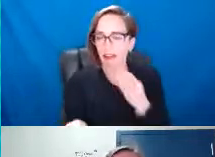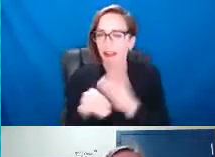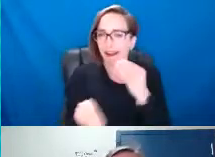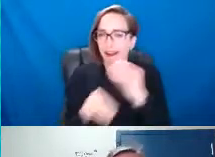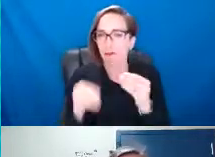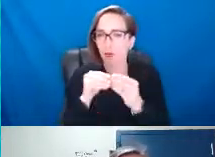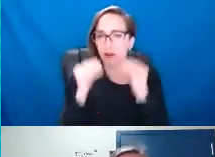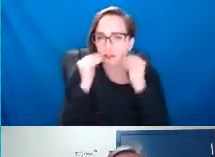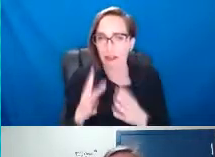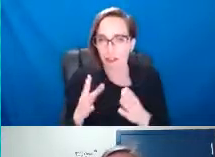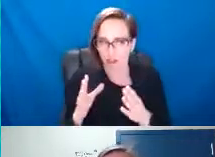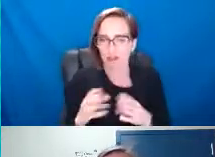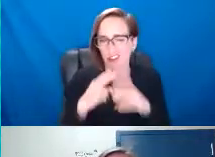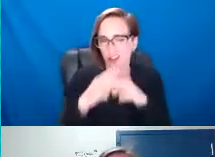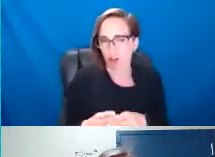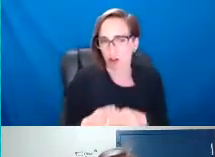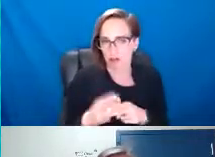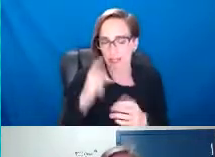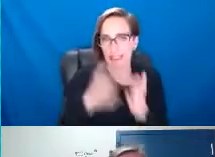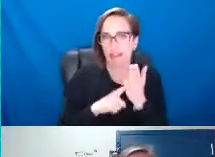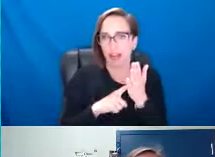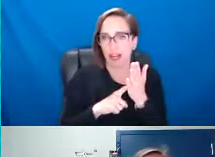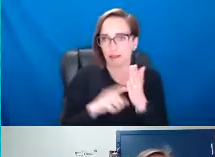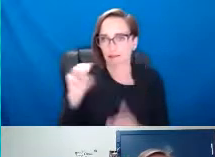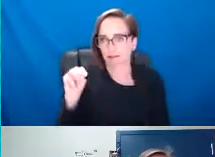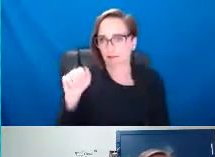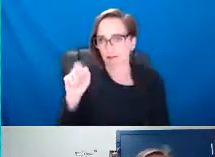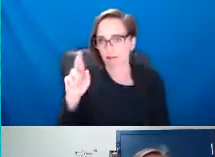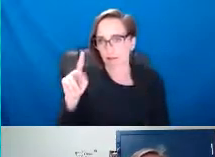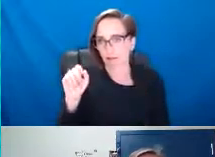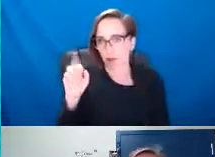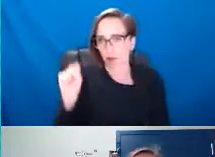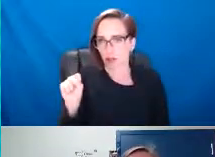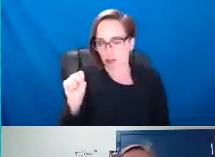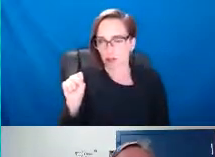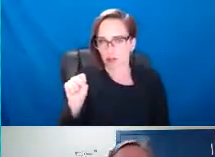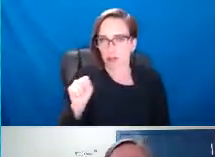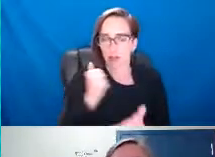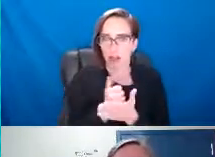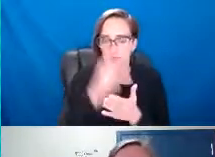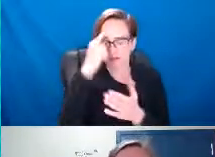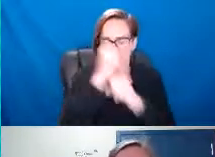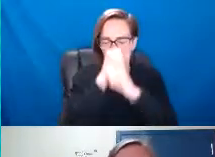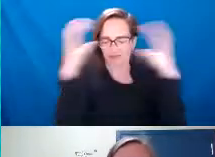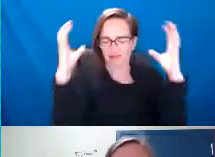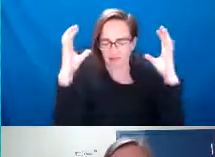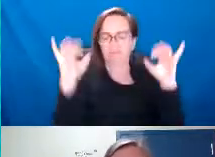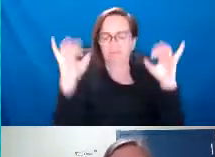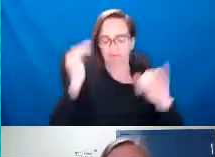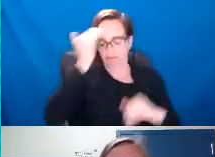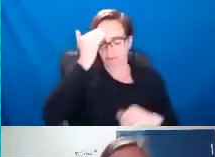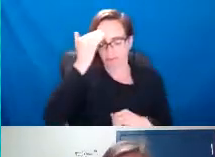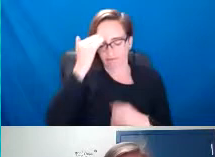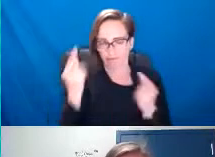it doesn't matter. She has put my hand gestures, connected them to the door